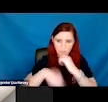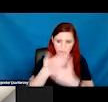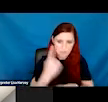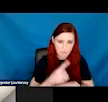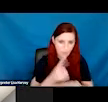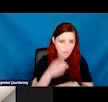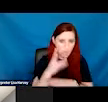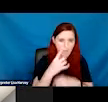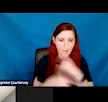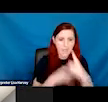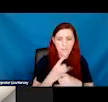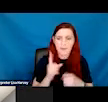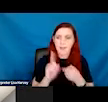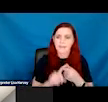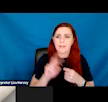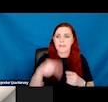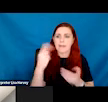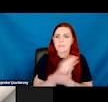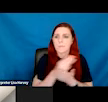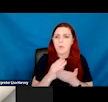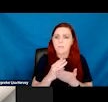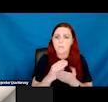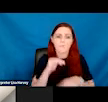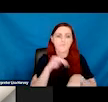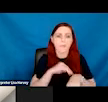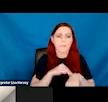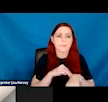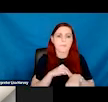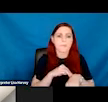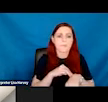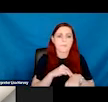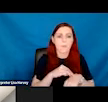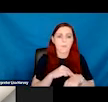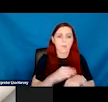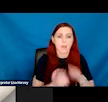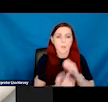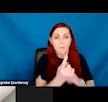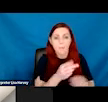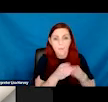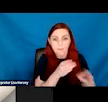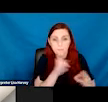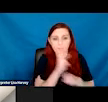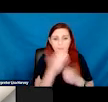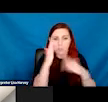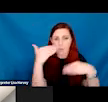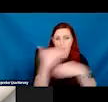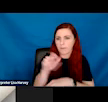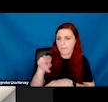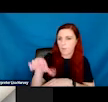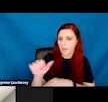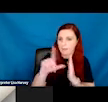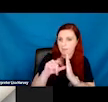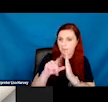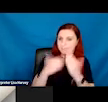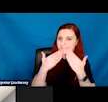happen. And the next section is problems that arise in practice will now be illustrated in the next presentation by Fionnuala Rogerson.